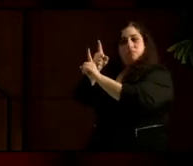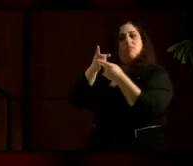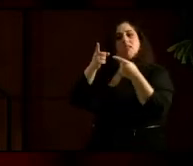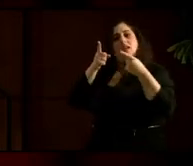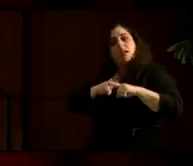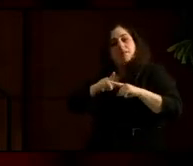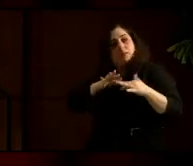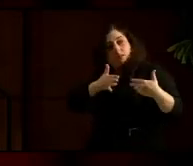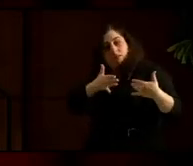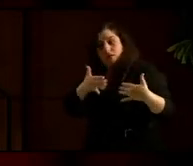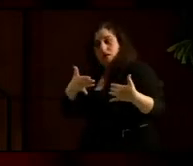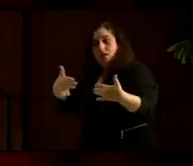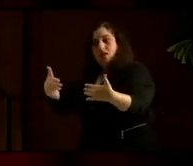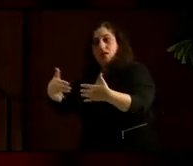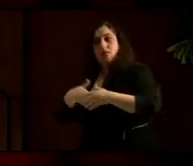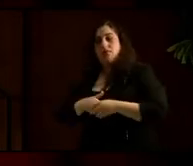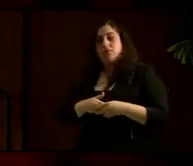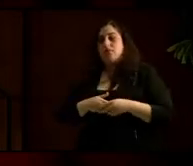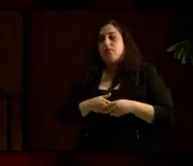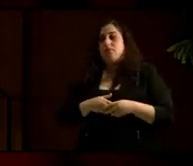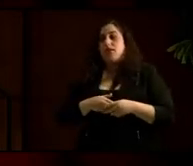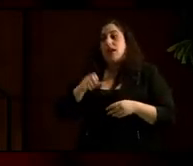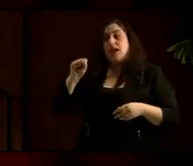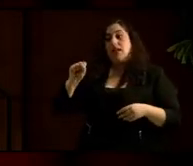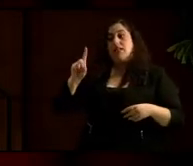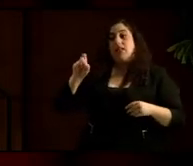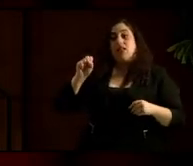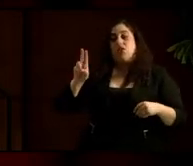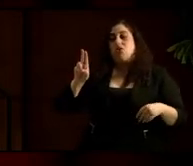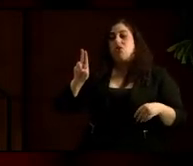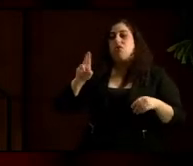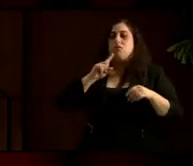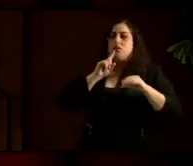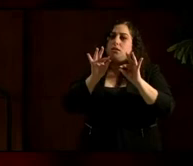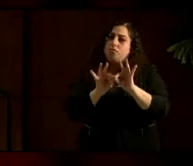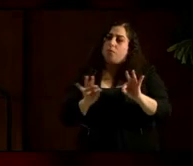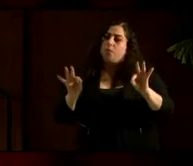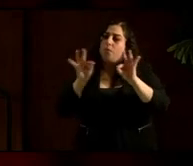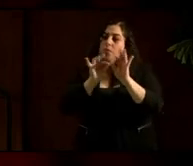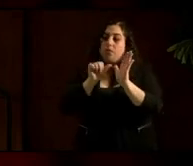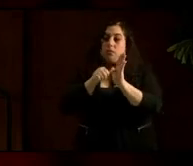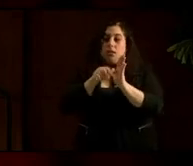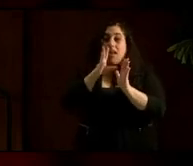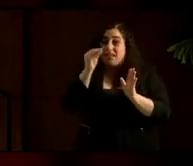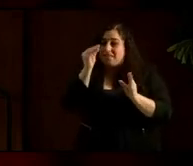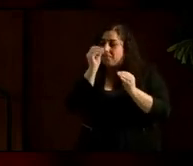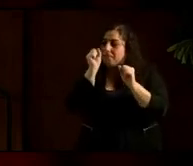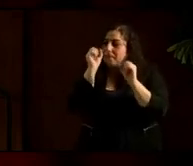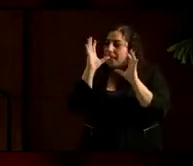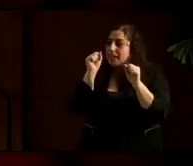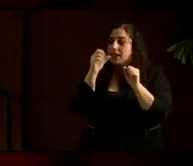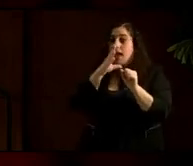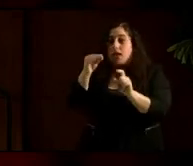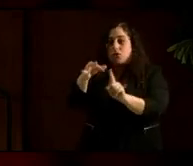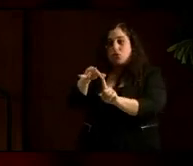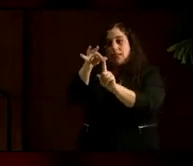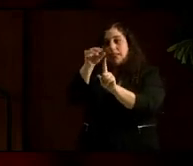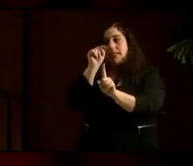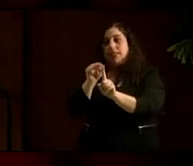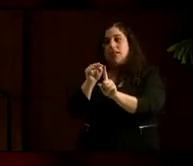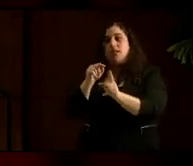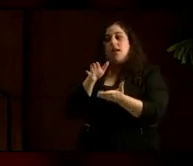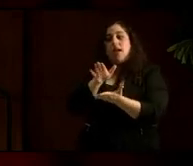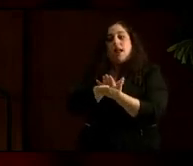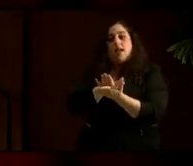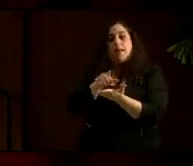SDSU is an important, amazing, and unique academic community composed of our campus here on the